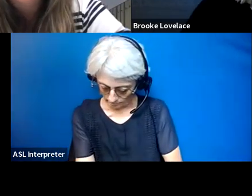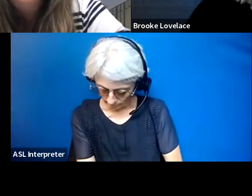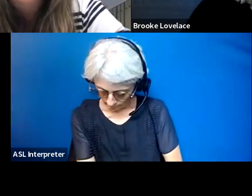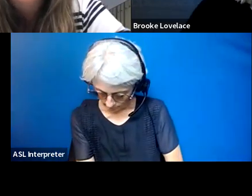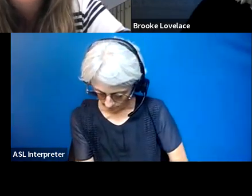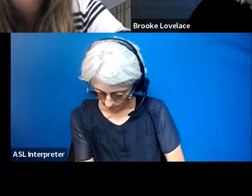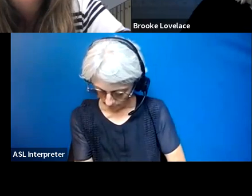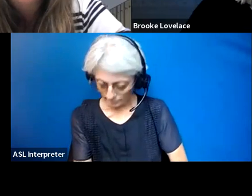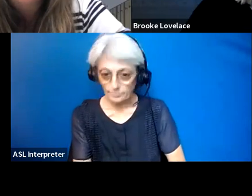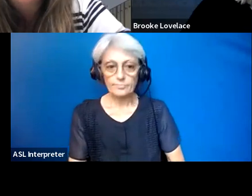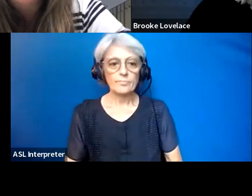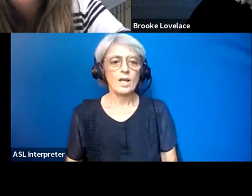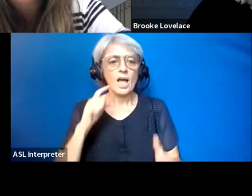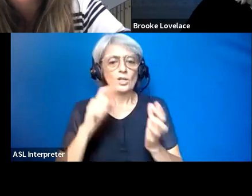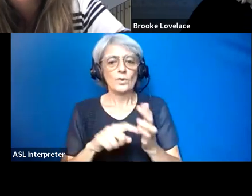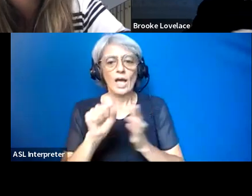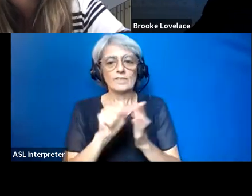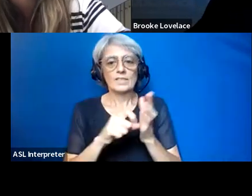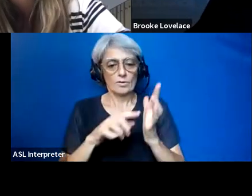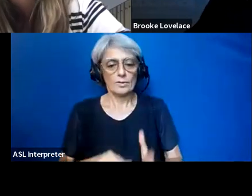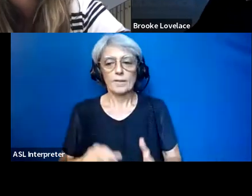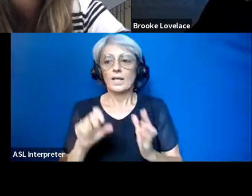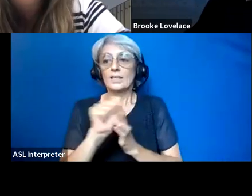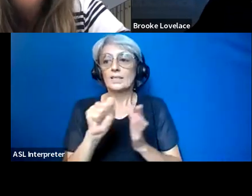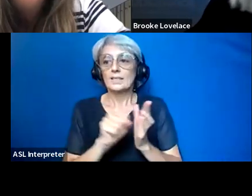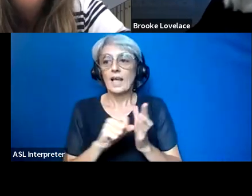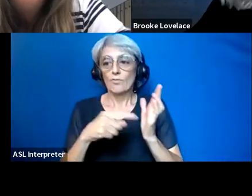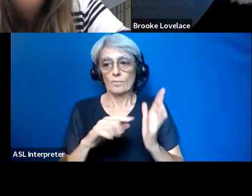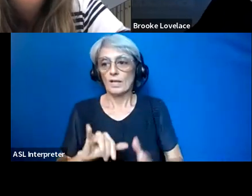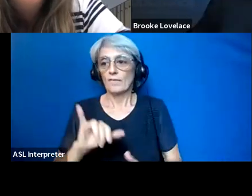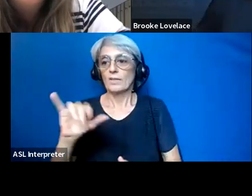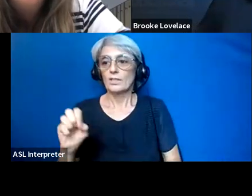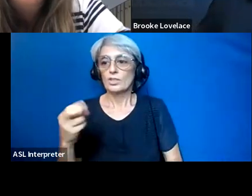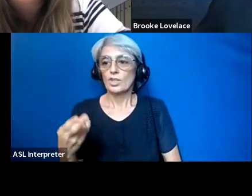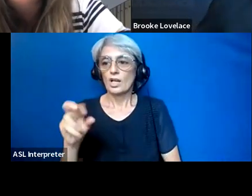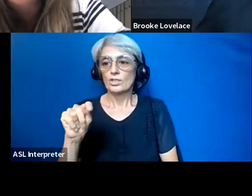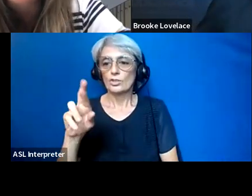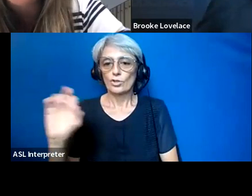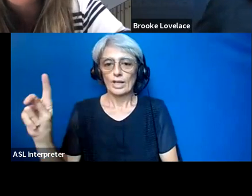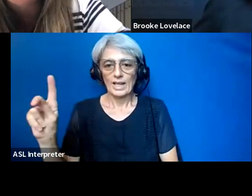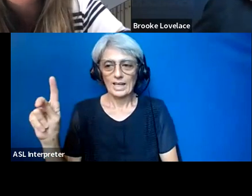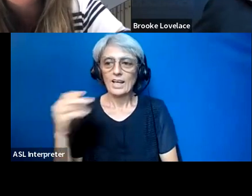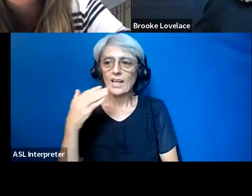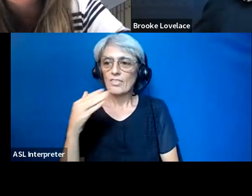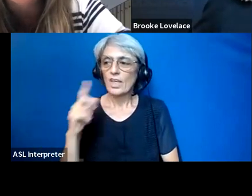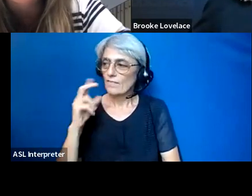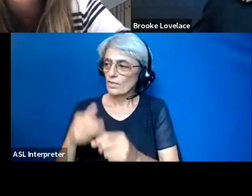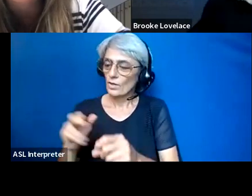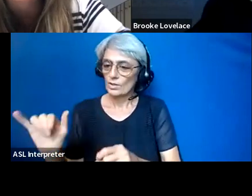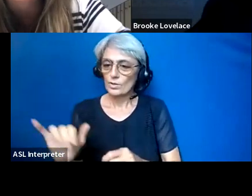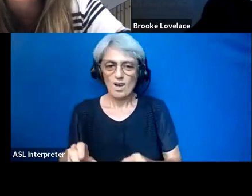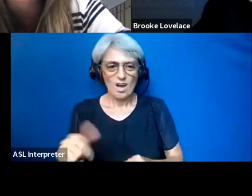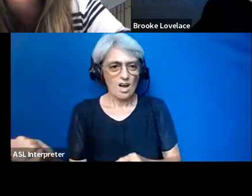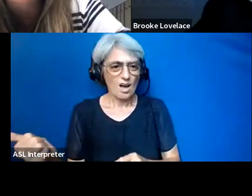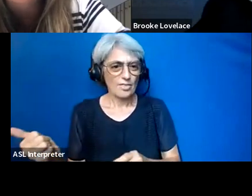wanted to just thank Representative Josh Turek for joining us too. I don't think I saw any other